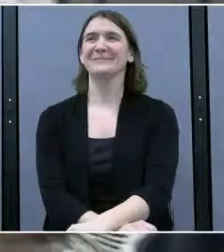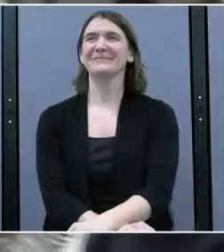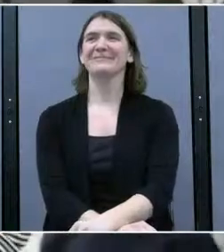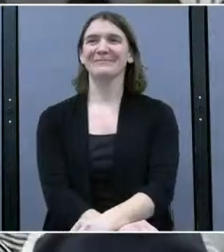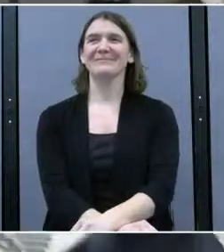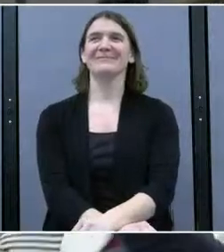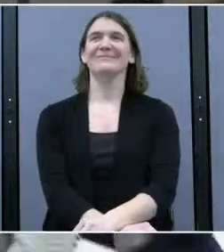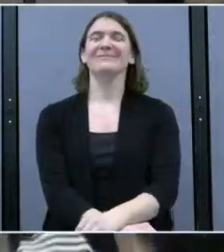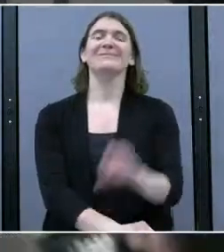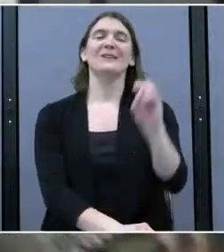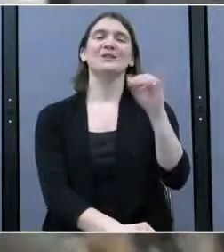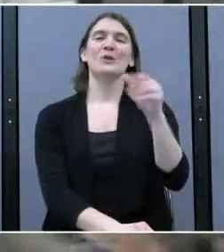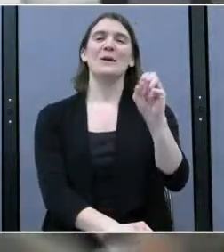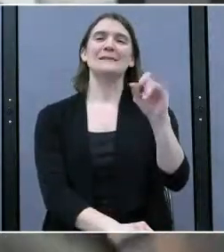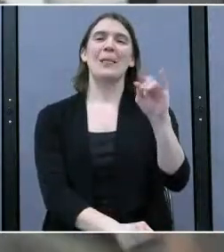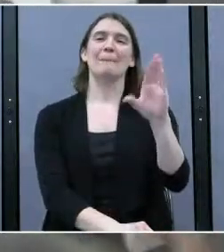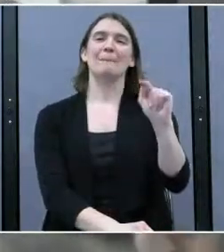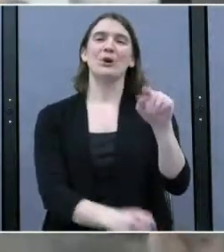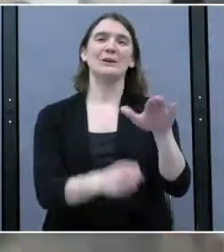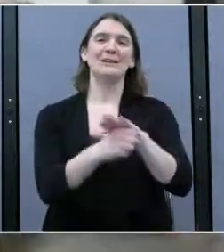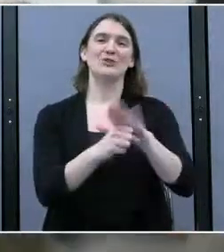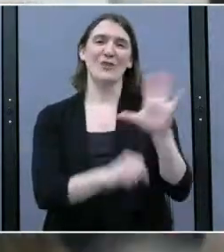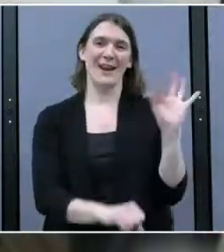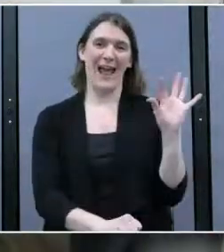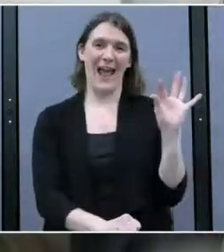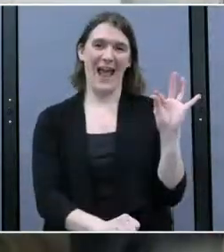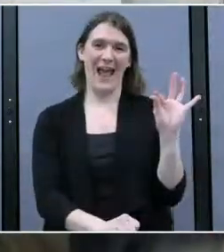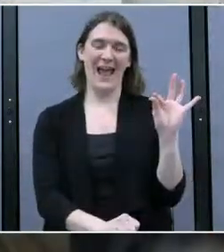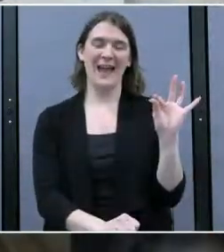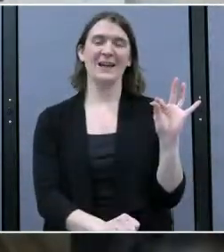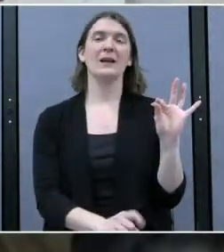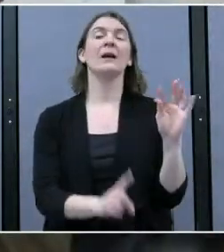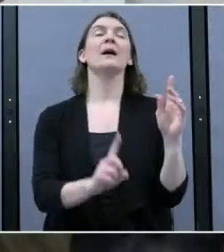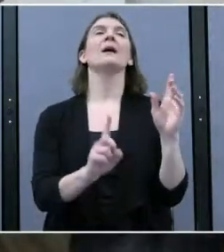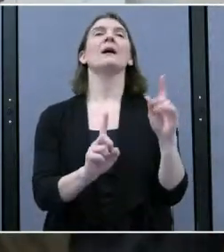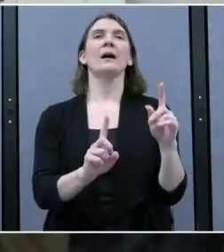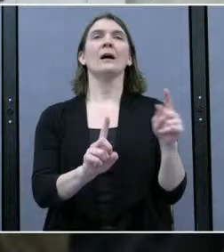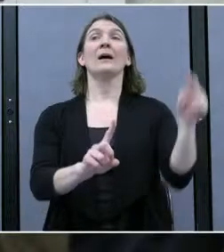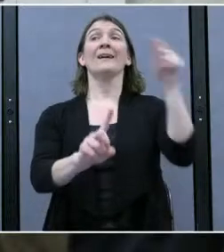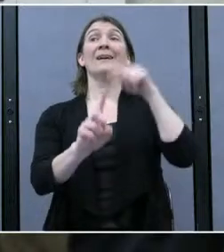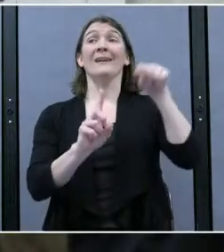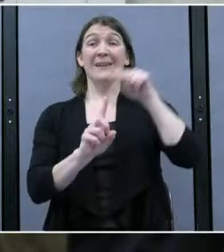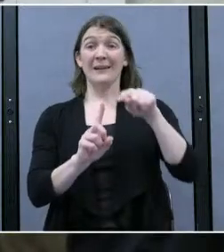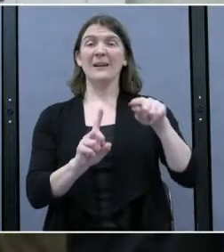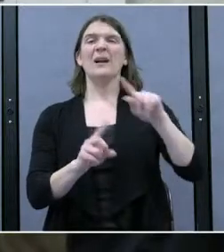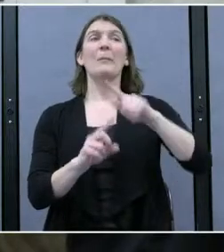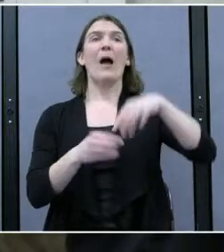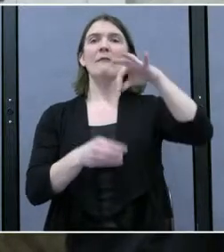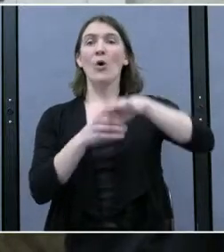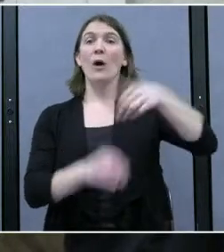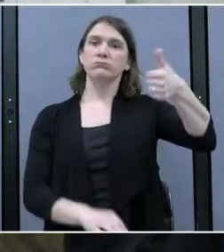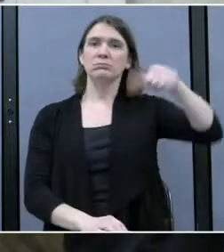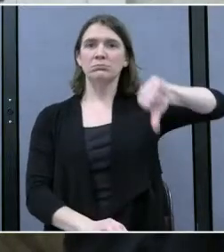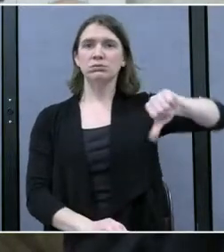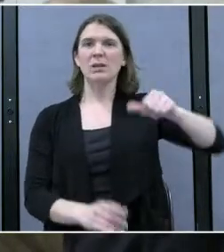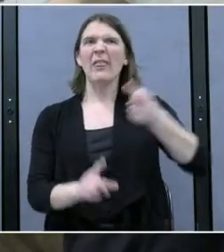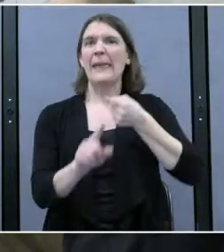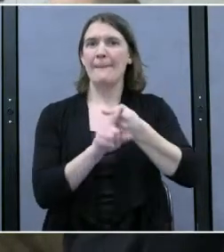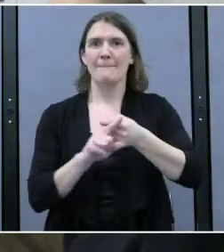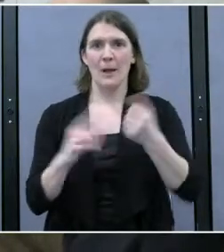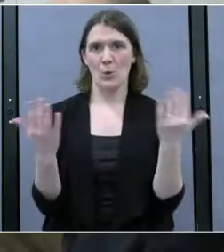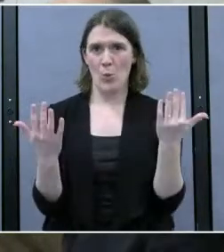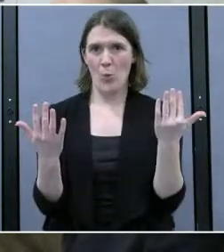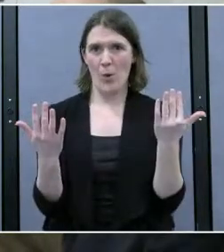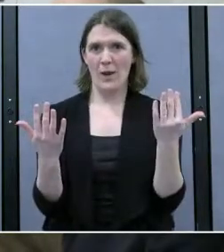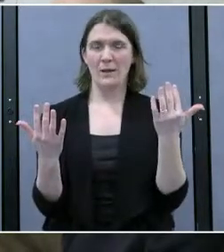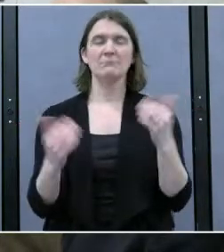Thanks. Sonia Silbert, District 9. Going back to the impact of voting it yes or no, the